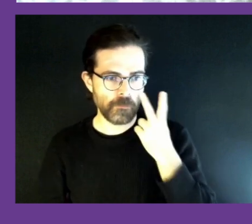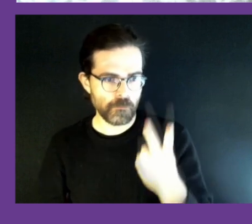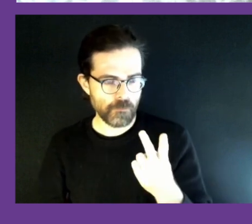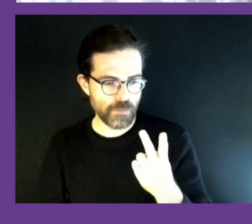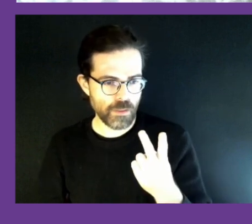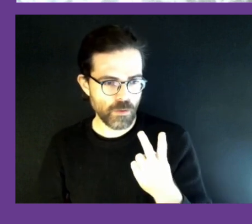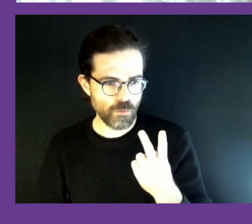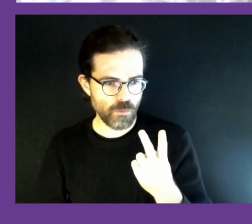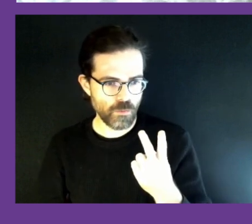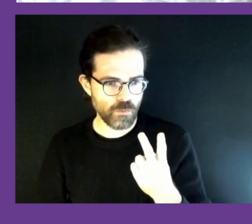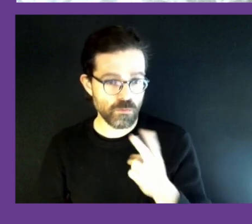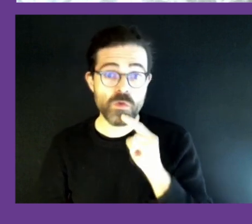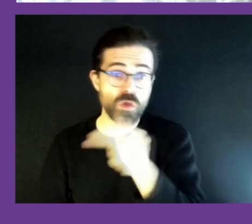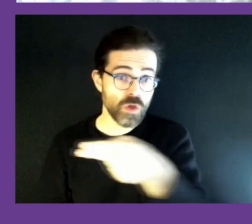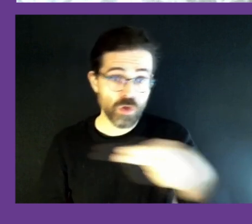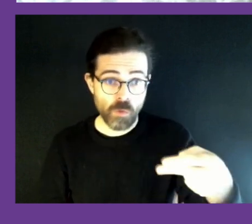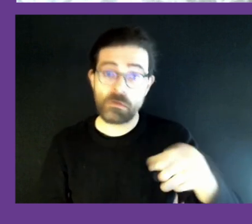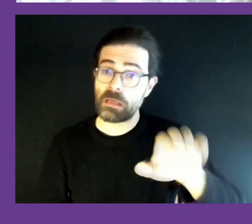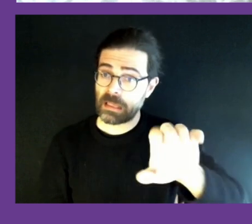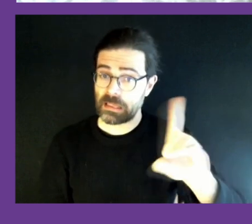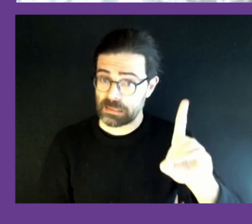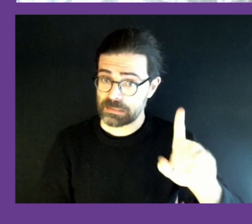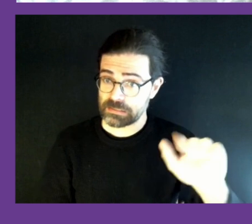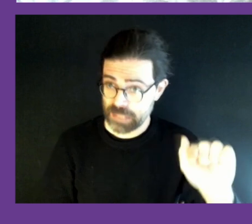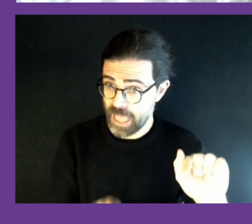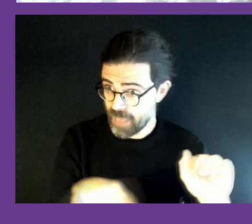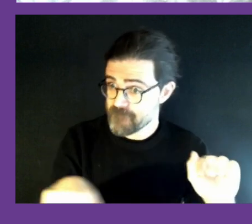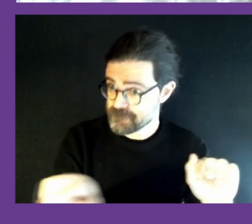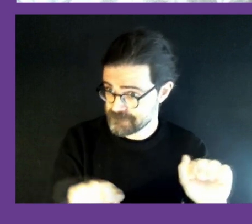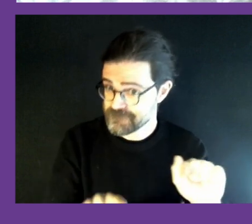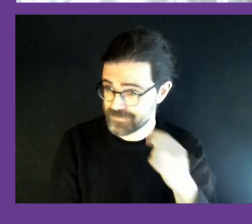the EDF membership, and you are all very welcome.